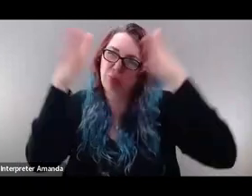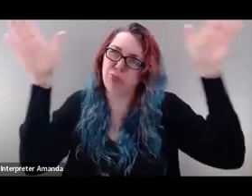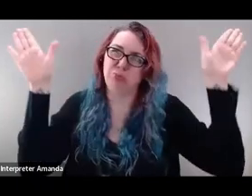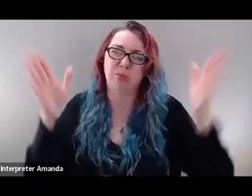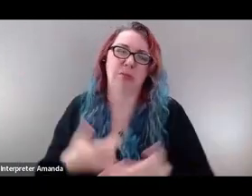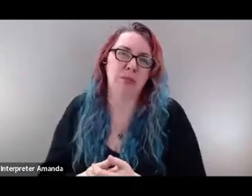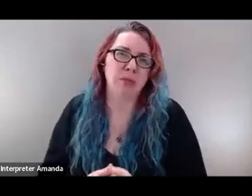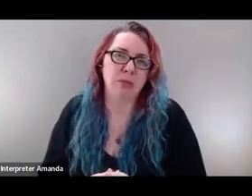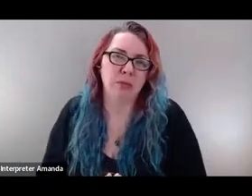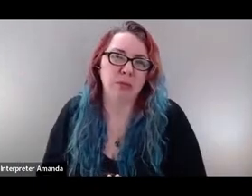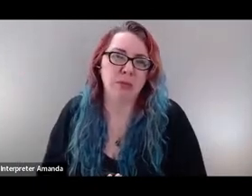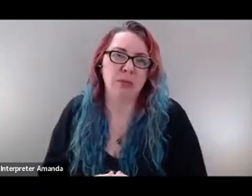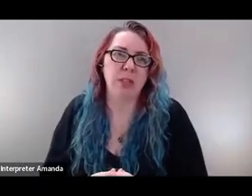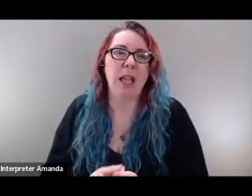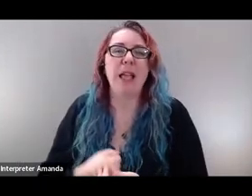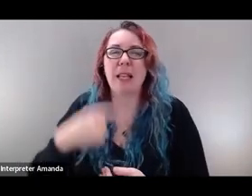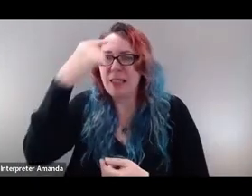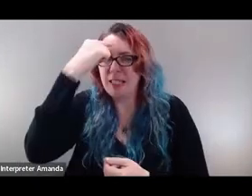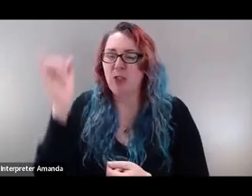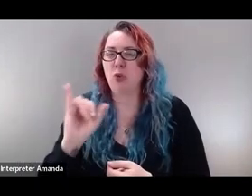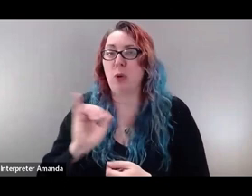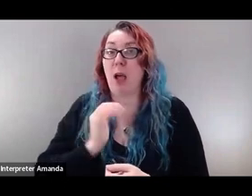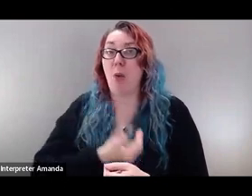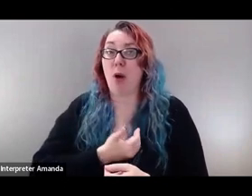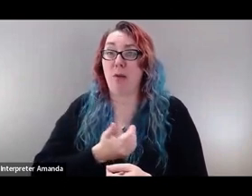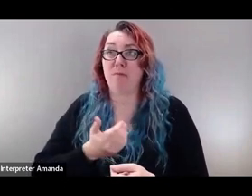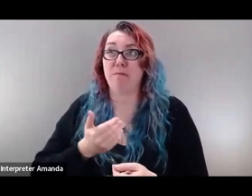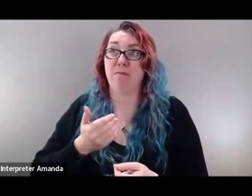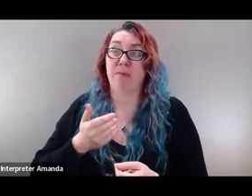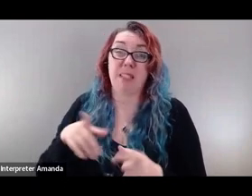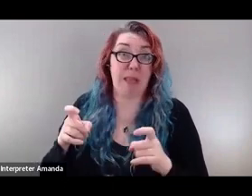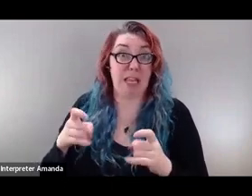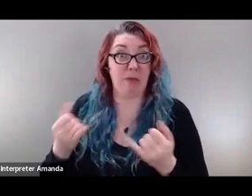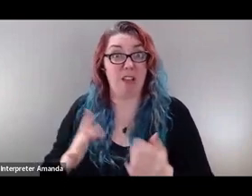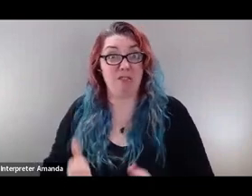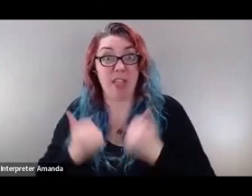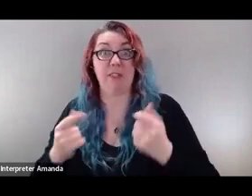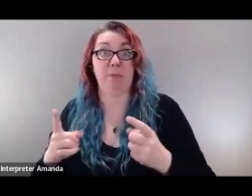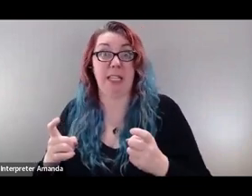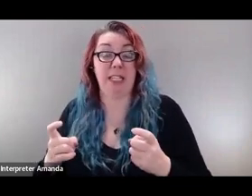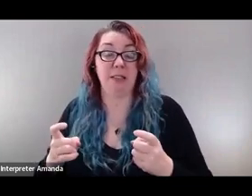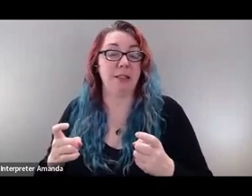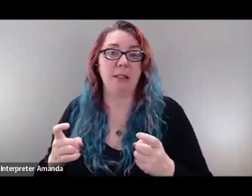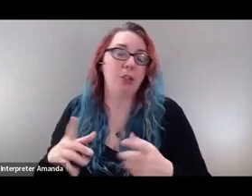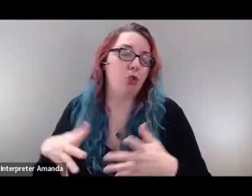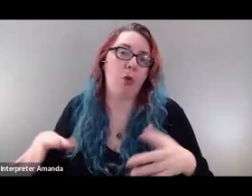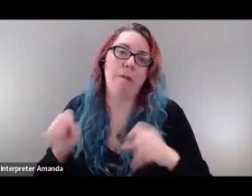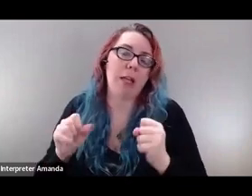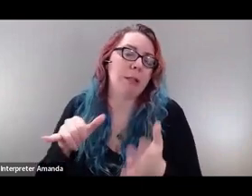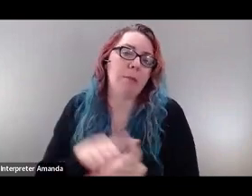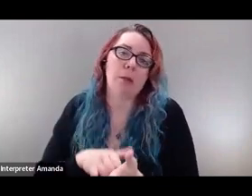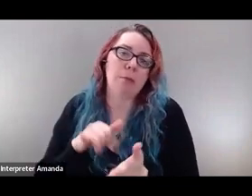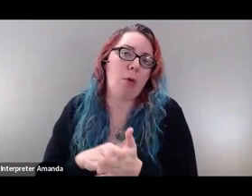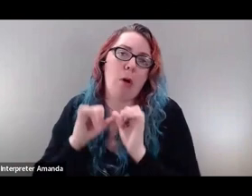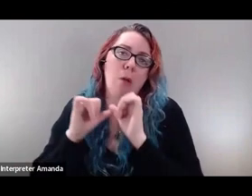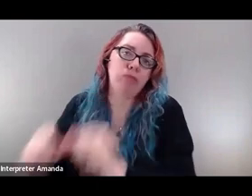The pace that we have progress set to is, I think, unsustainable and out of touch. And I think tech kind of like follows along with that because it's